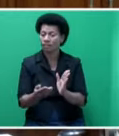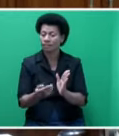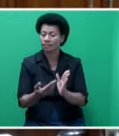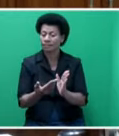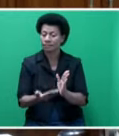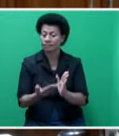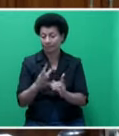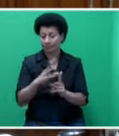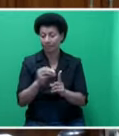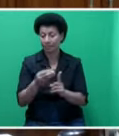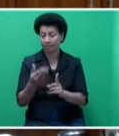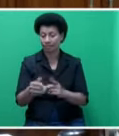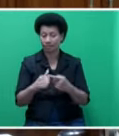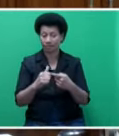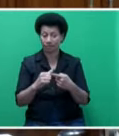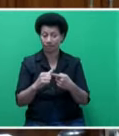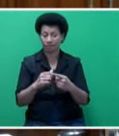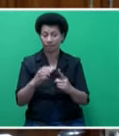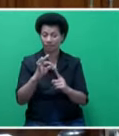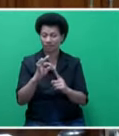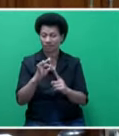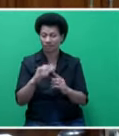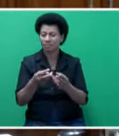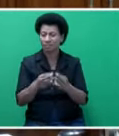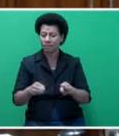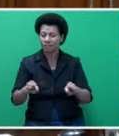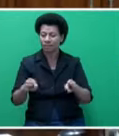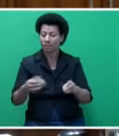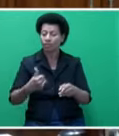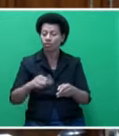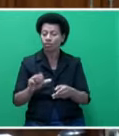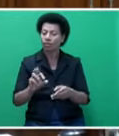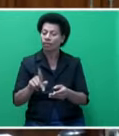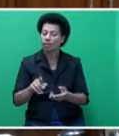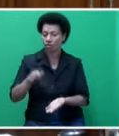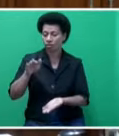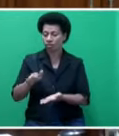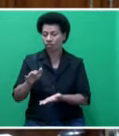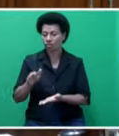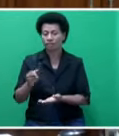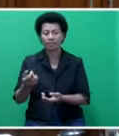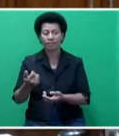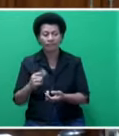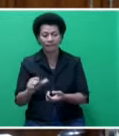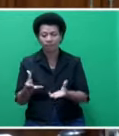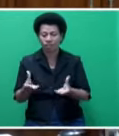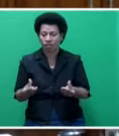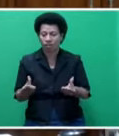So, for example, polystyrene products or materials are used solely for cushioning, packed products such as electrical